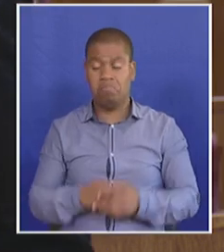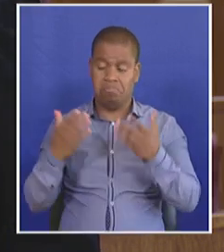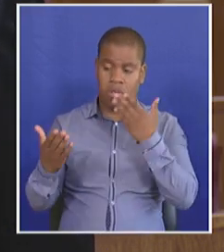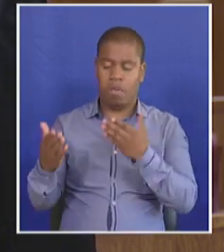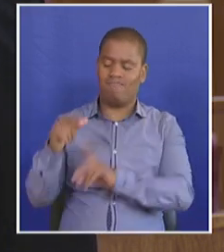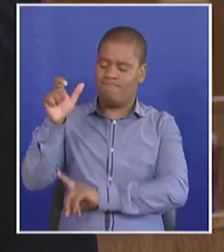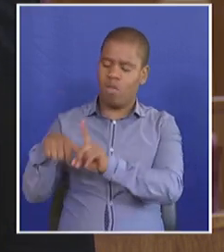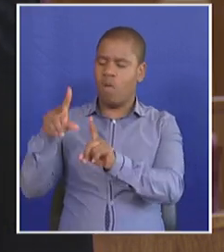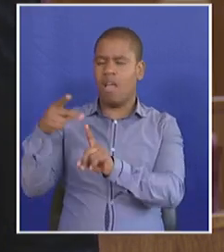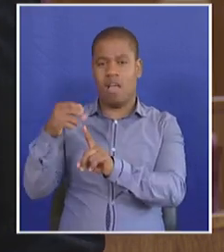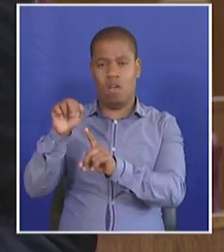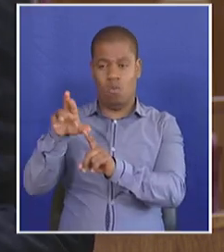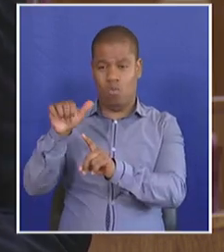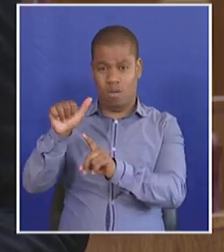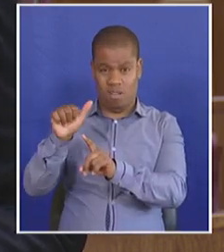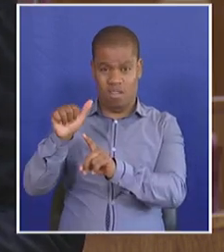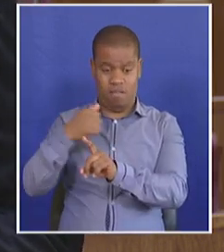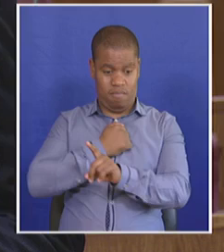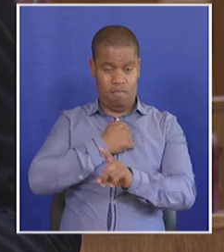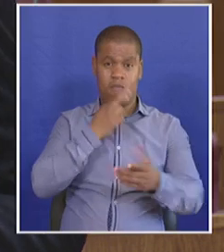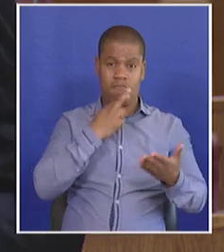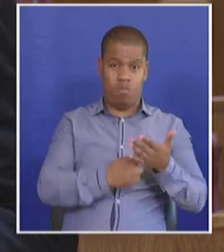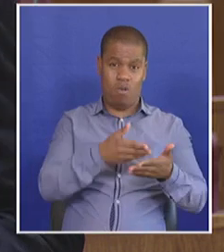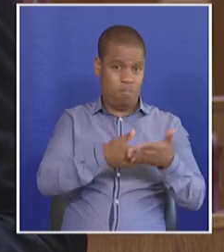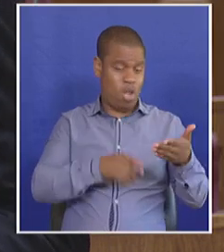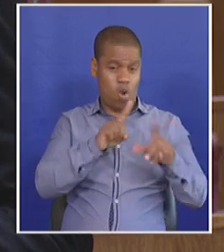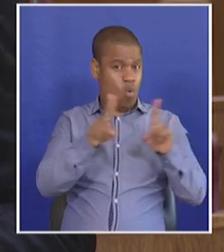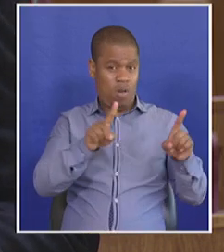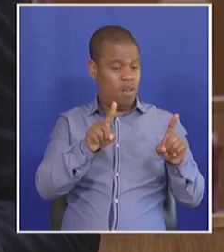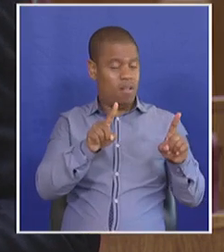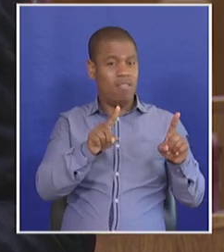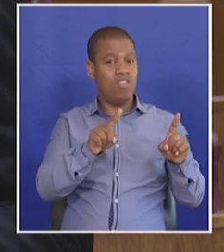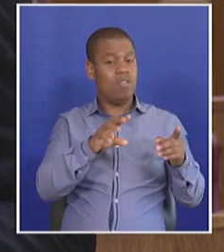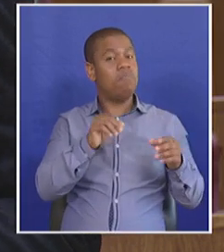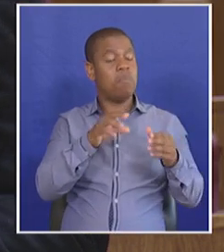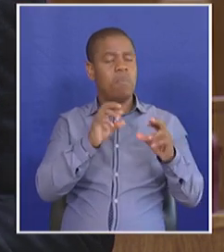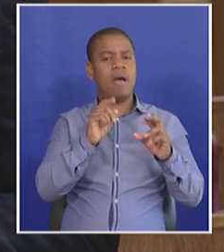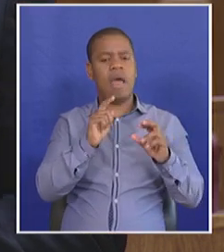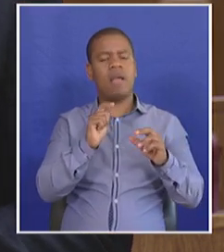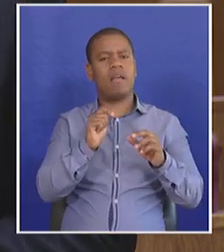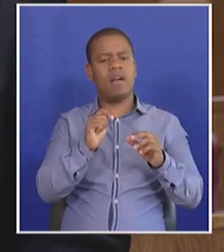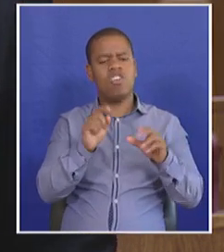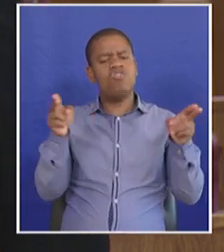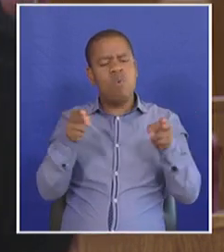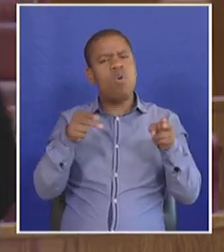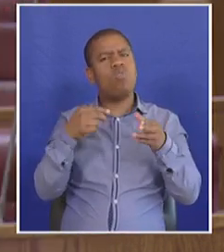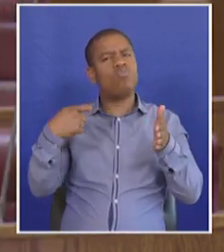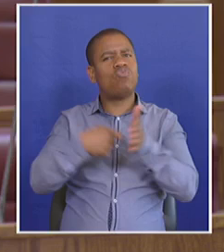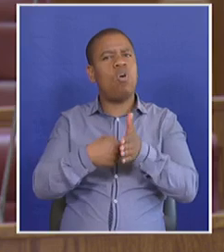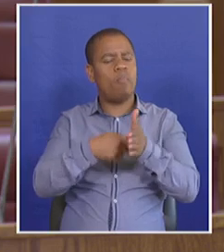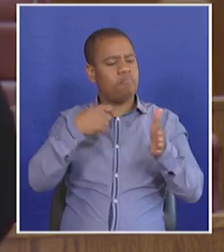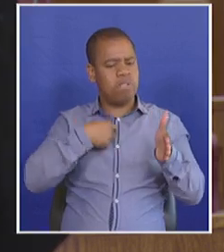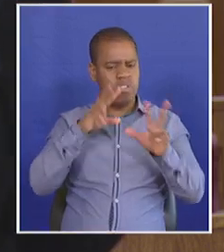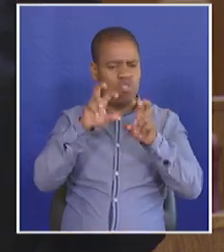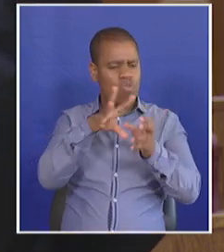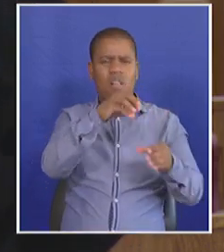Kaula, in my report, there's nothing about the tuck shop. So I said nothing about the tuck shop. There were four